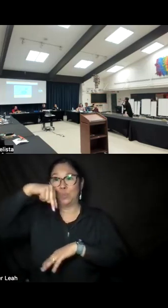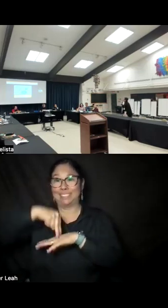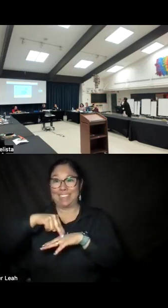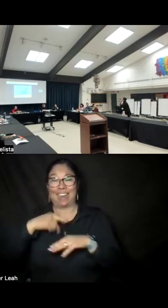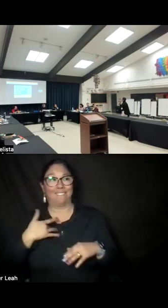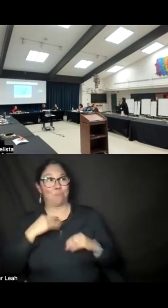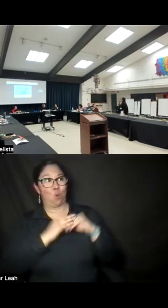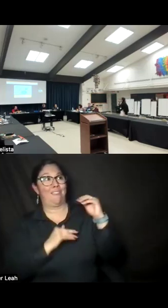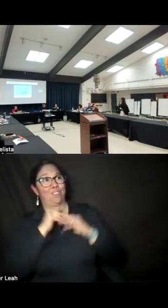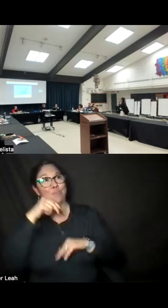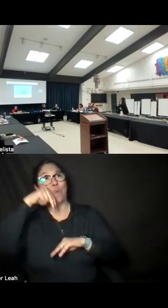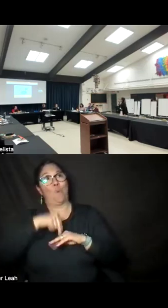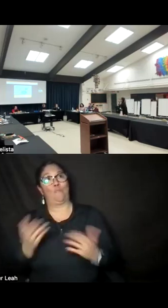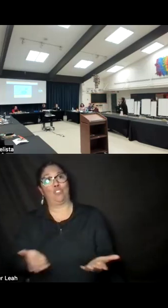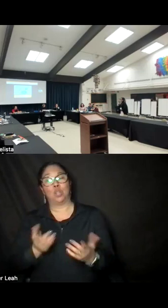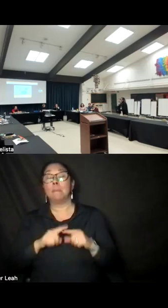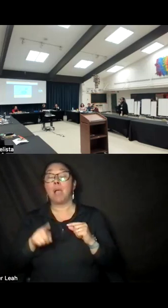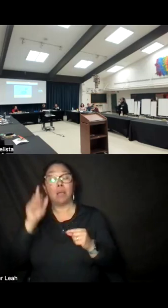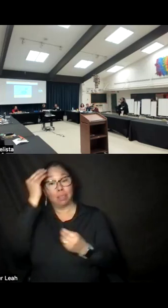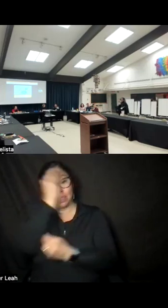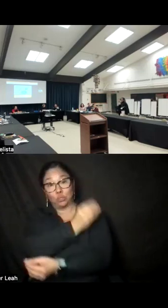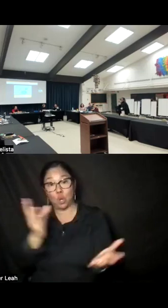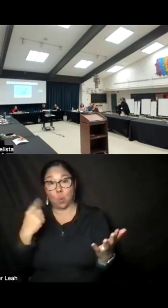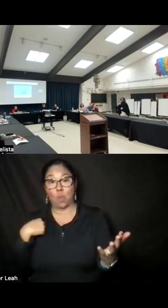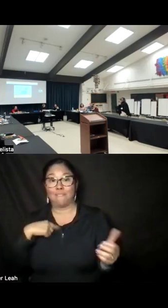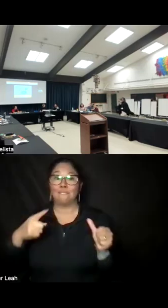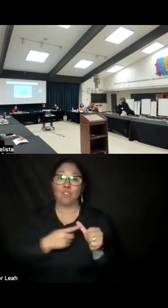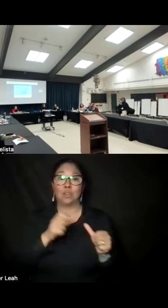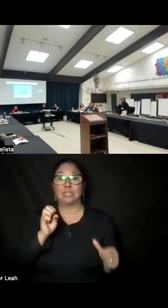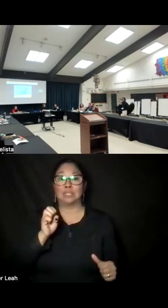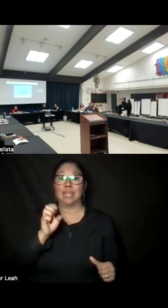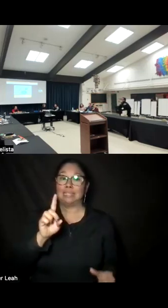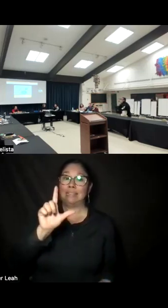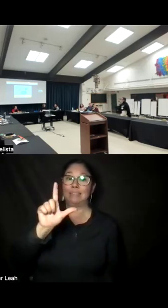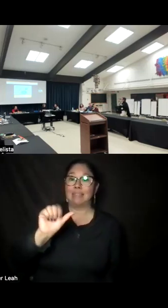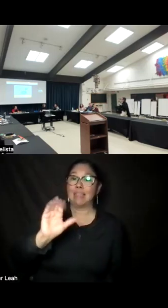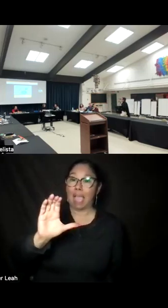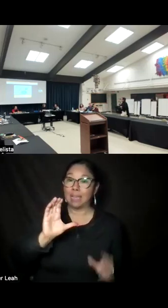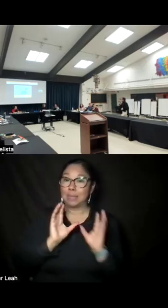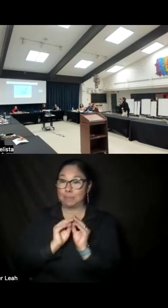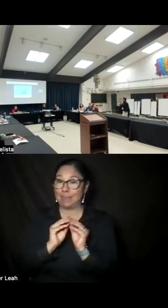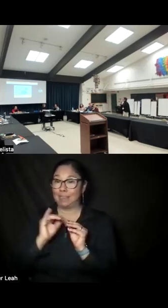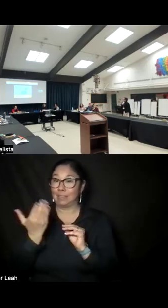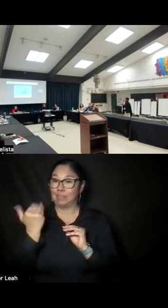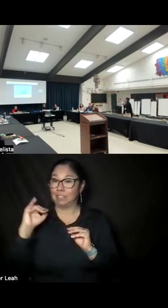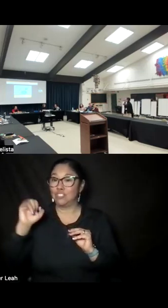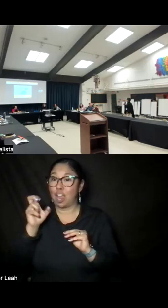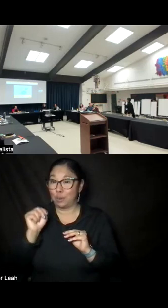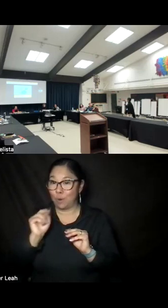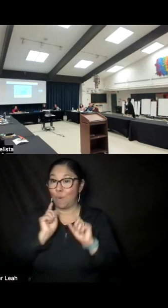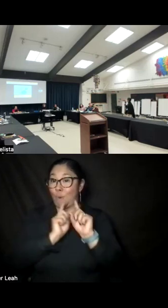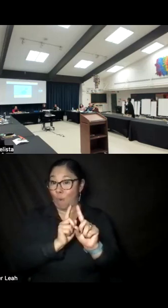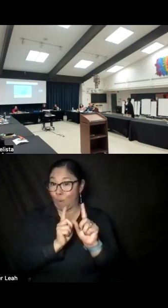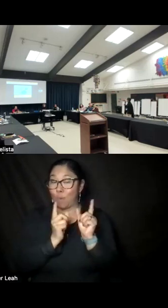comfortable. So just wanted to let you know, we had our first DLAC meeting in January, and the goal of that was really talking